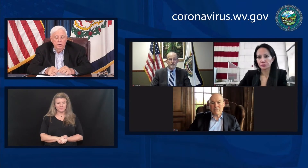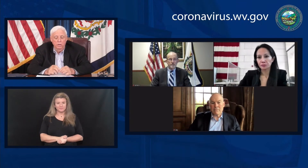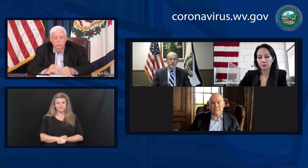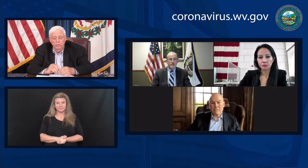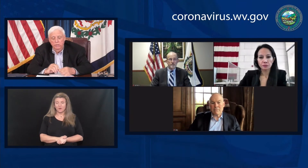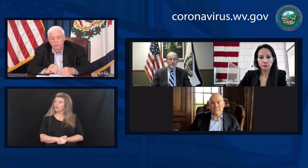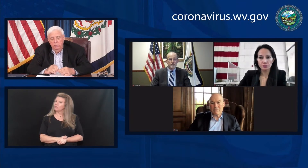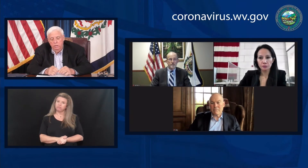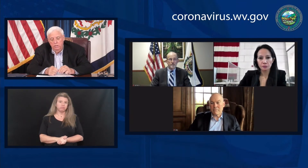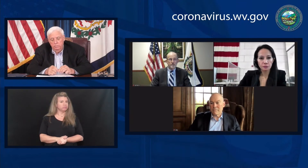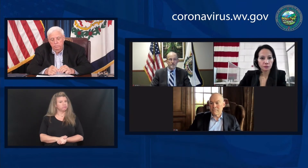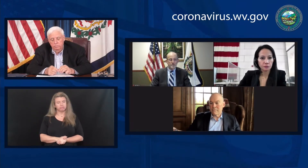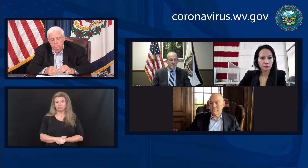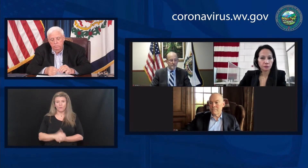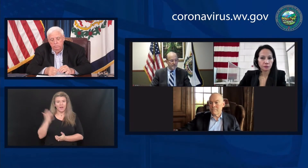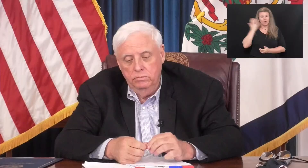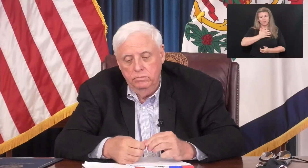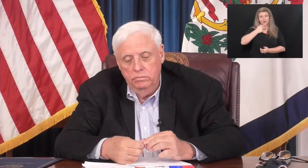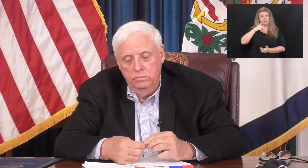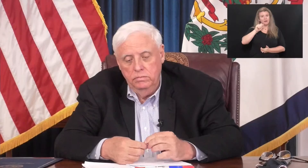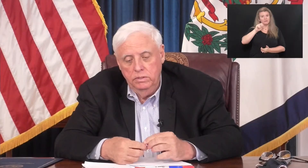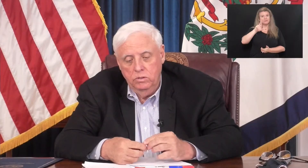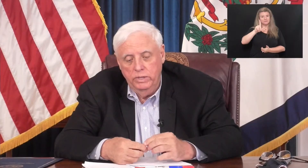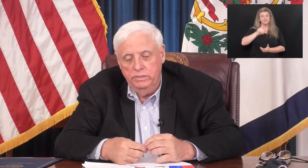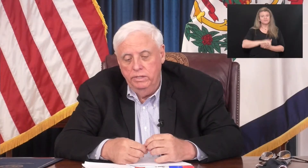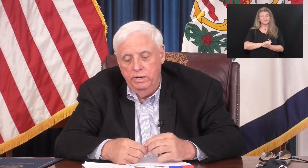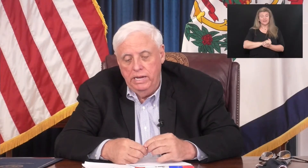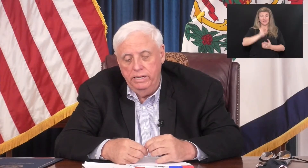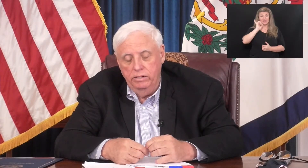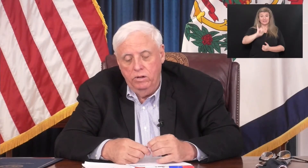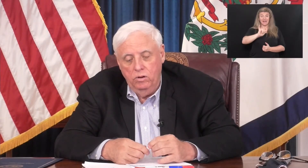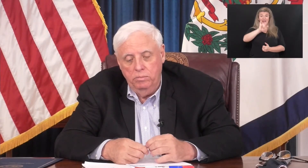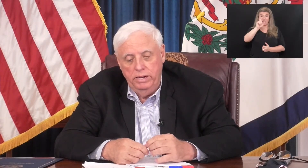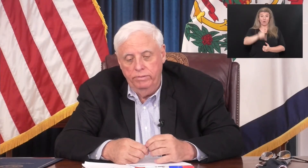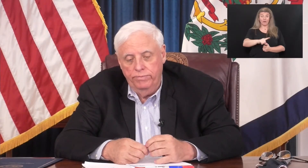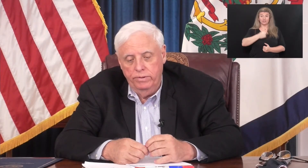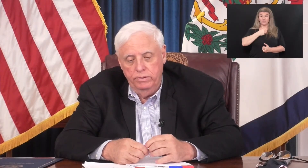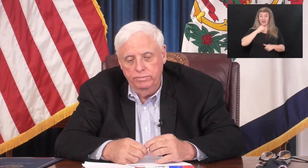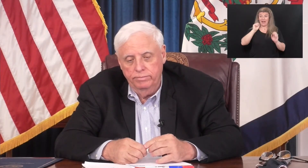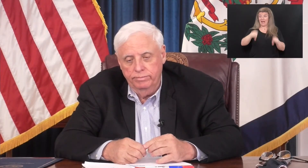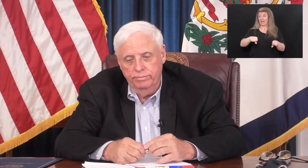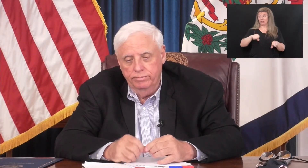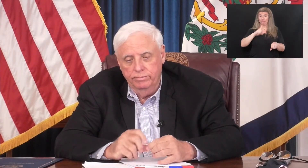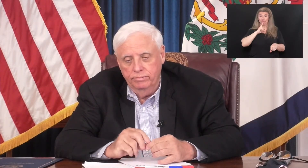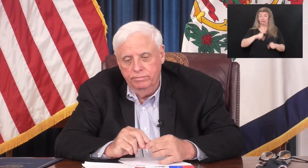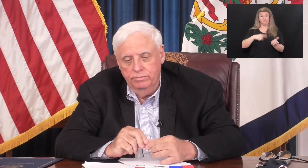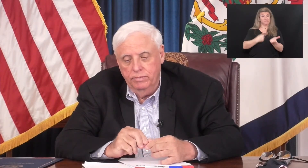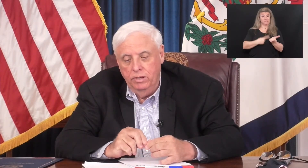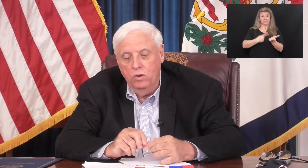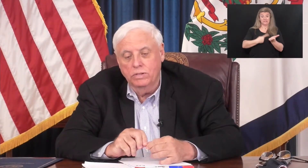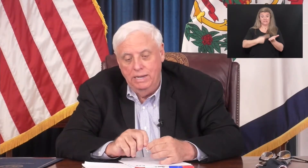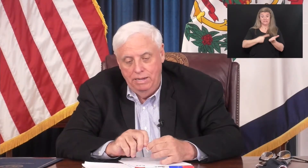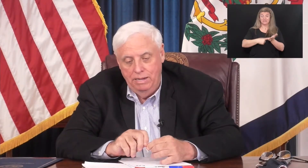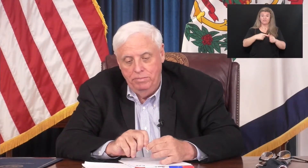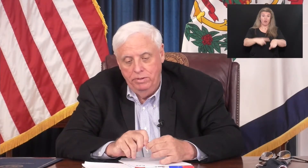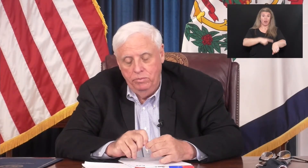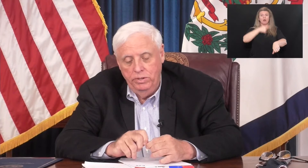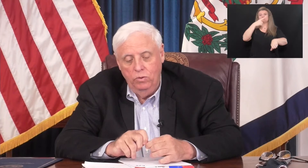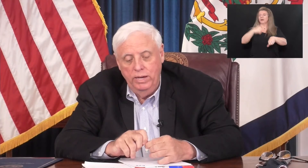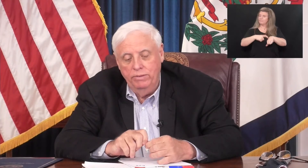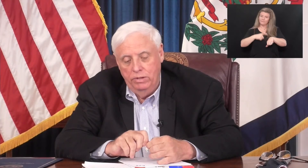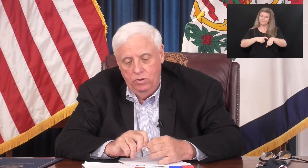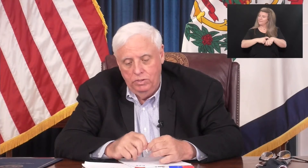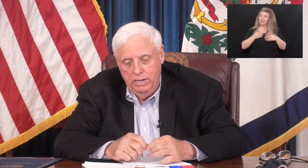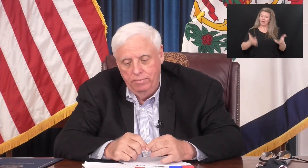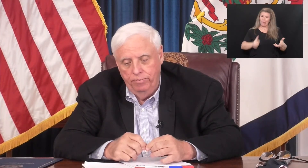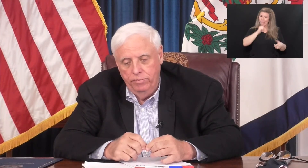Whoa, Paul, you know, a question that I could talk about for a long time, and we don't